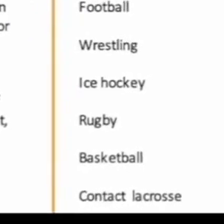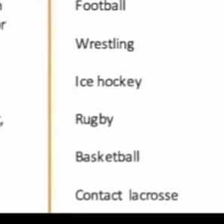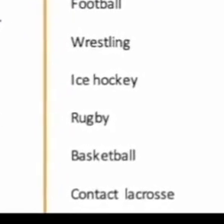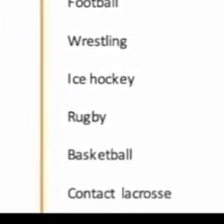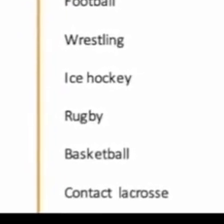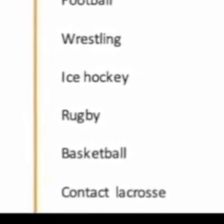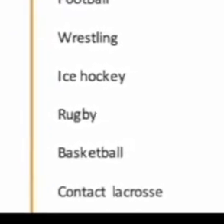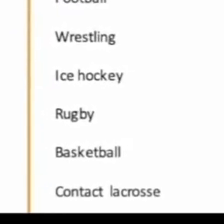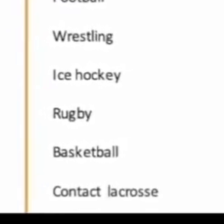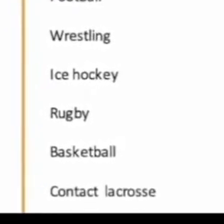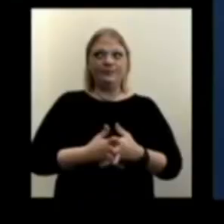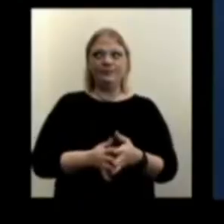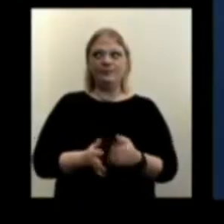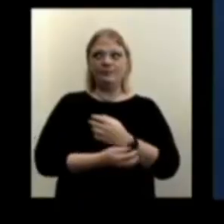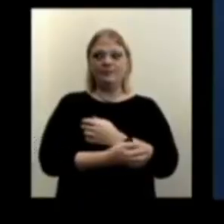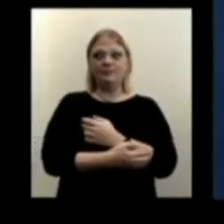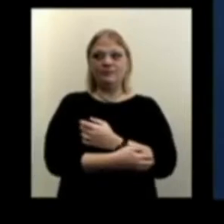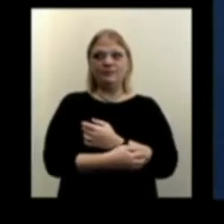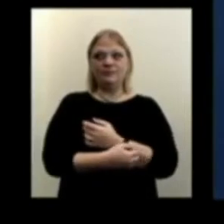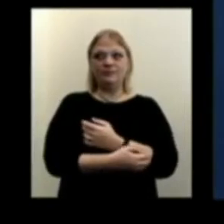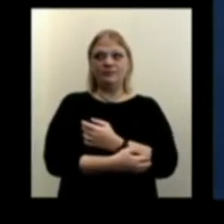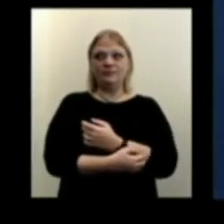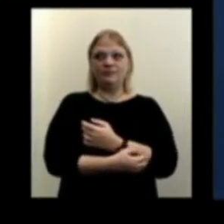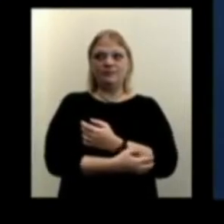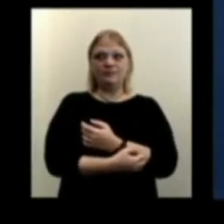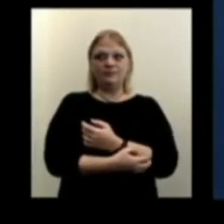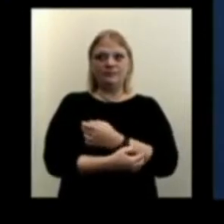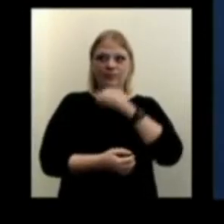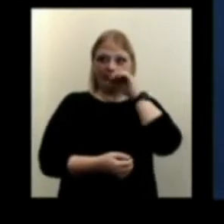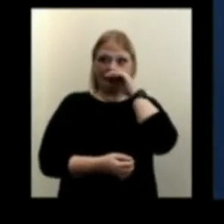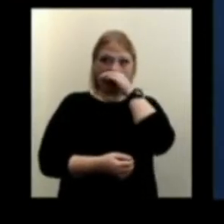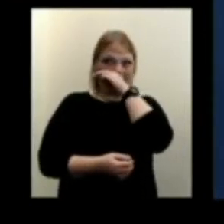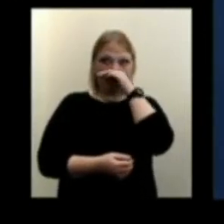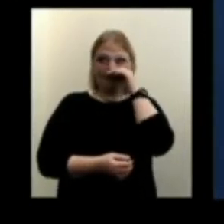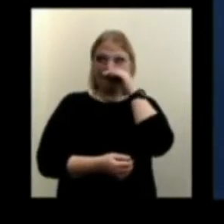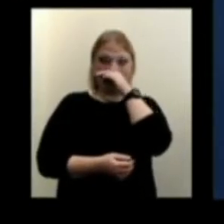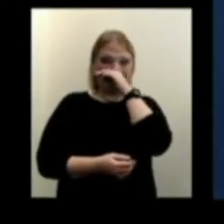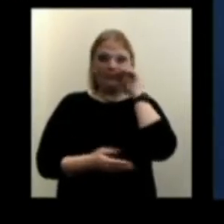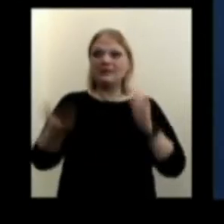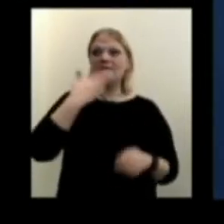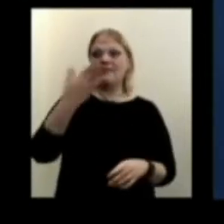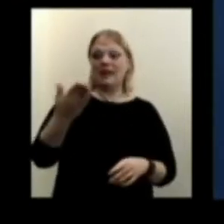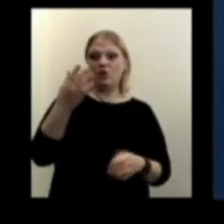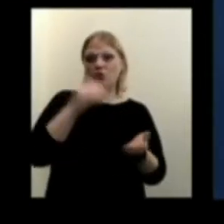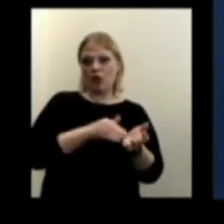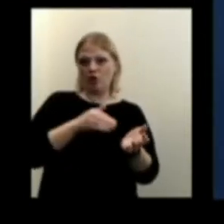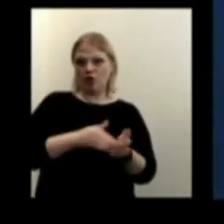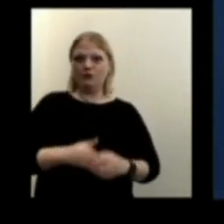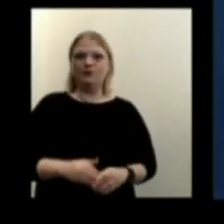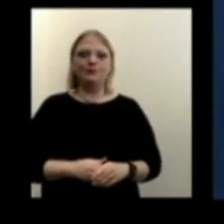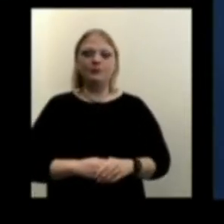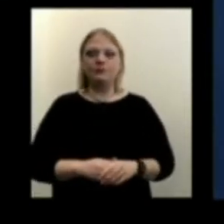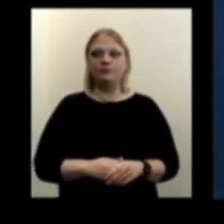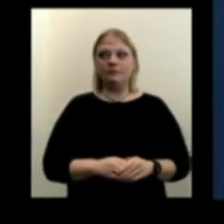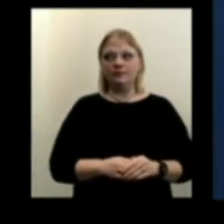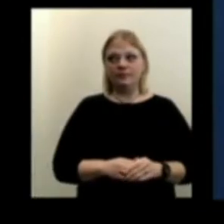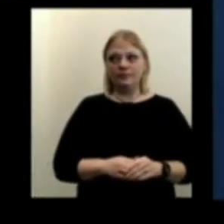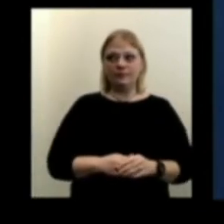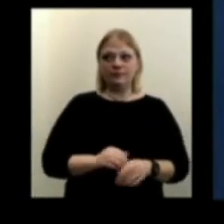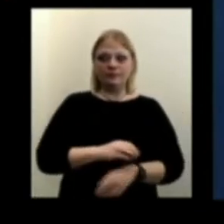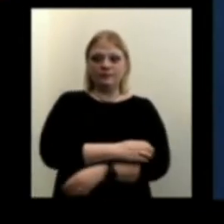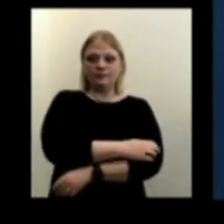sports, including ice hockey. During Erie County's regular COVID-19 update, Poloncarz denied the allegations that he violated the